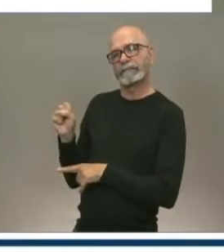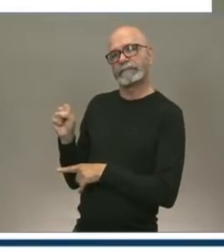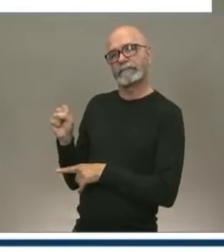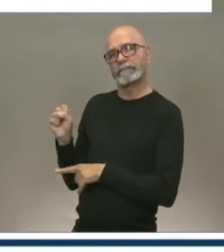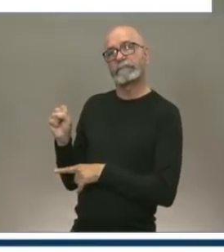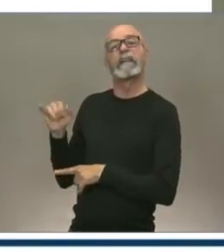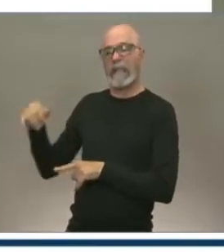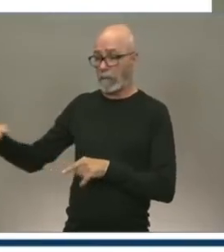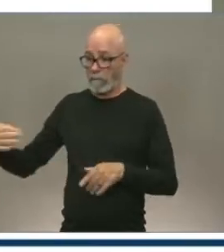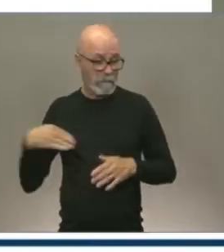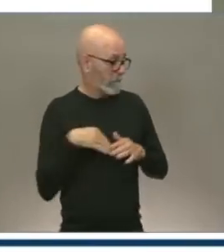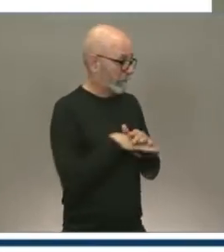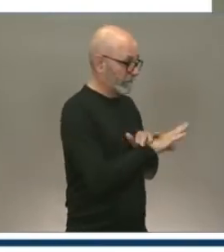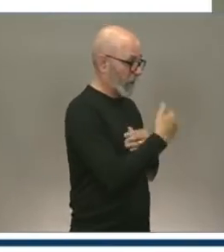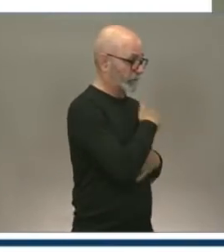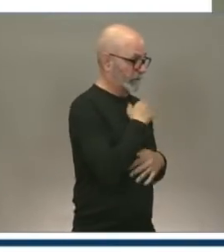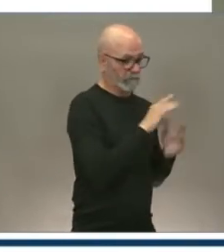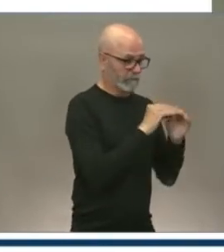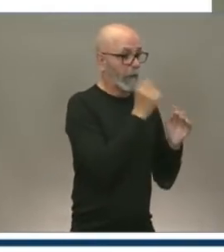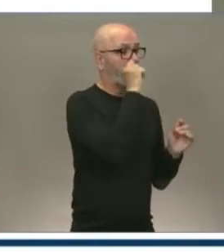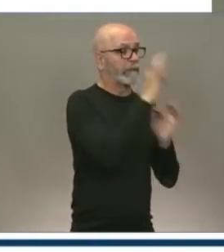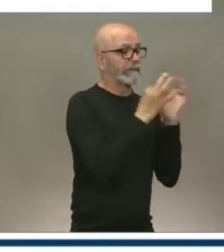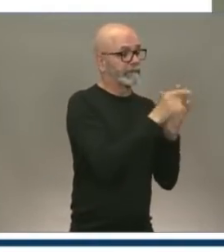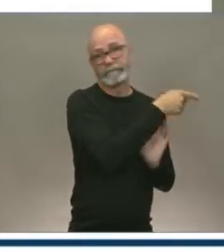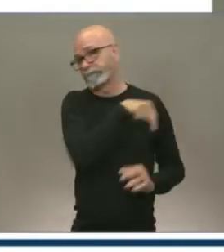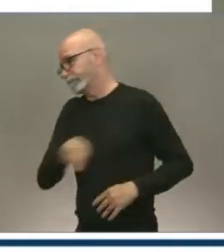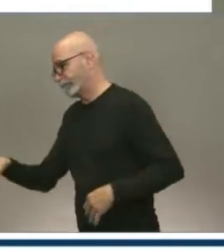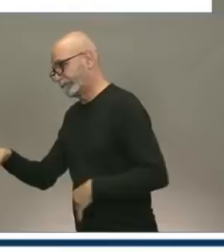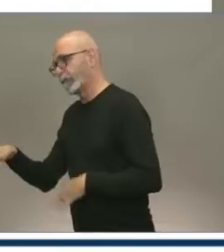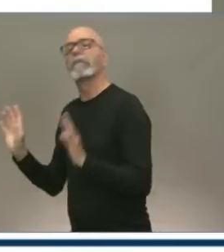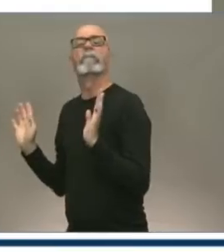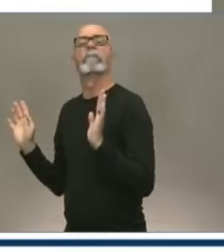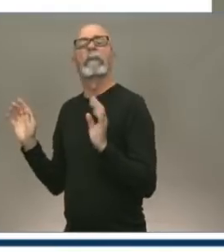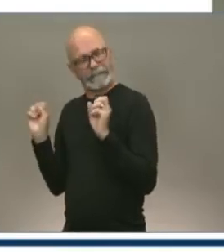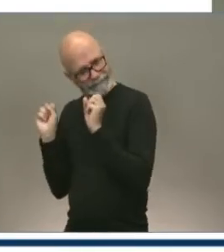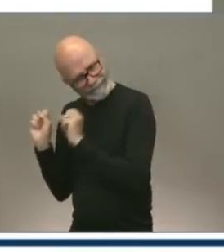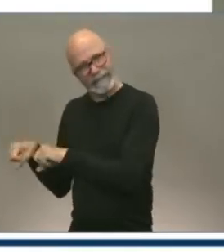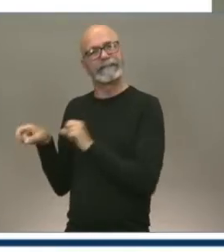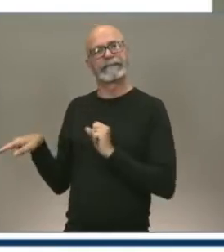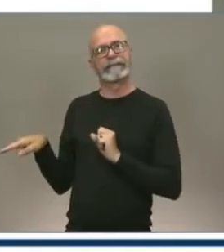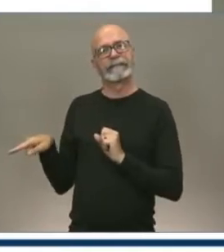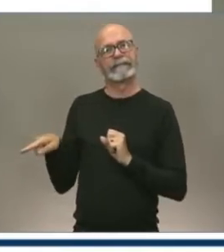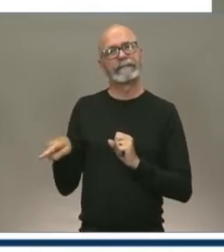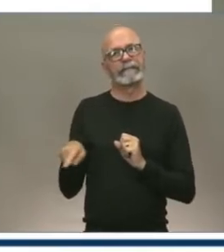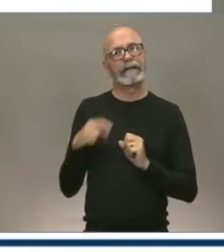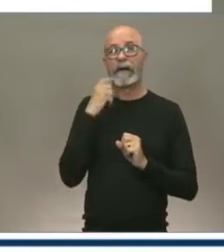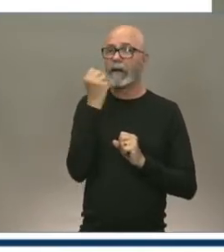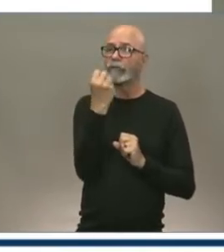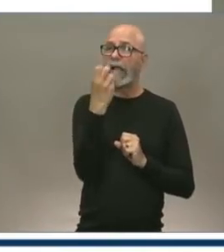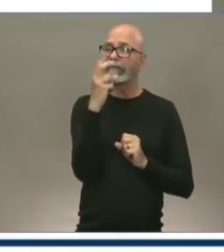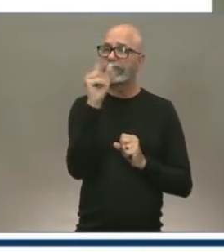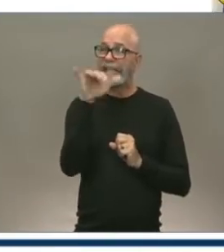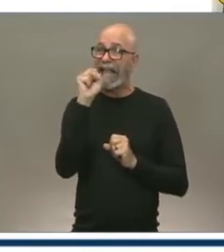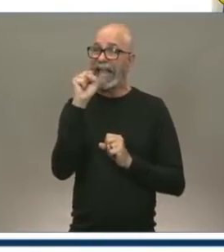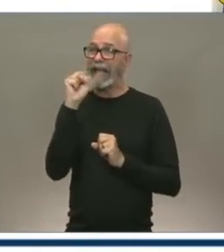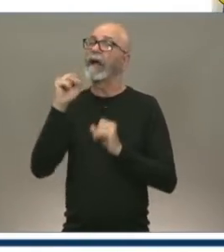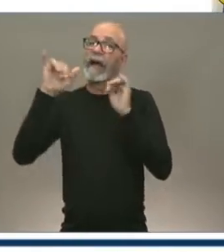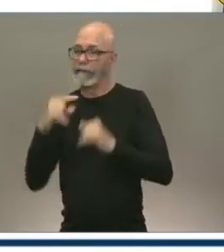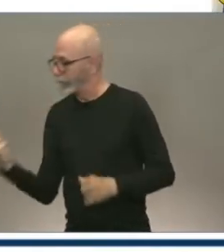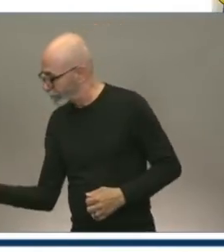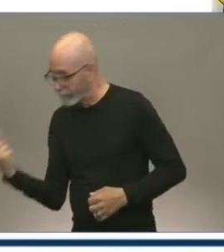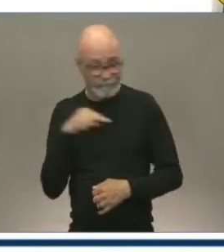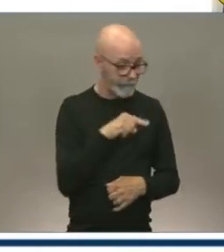strict protocols to get tested within the first couple of days, and then again at around day 12 while they're in quarantine. Go ahead with your follow-up,